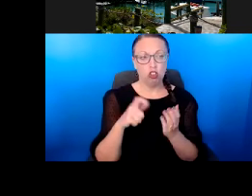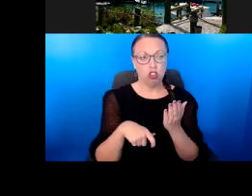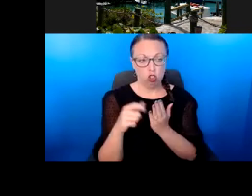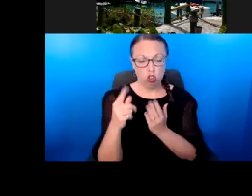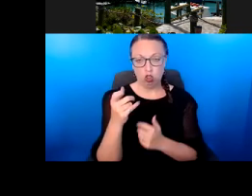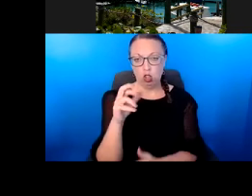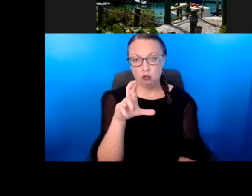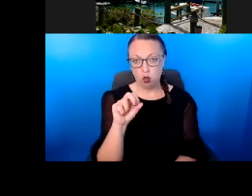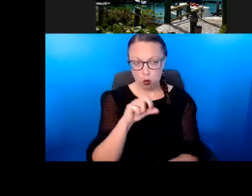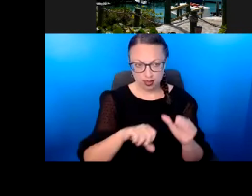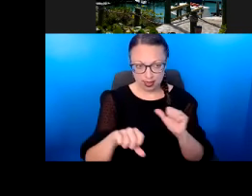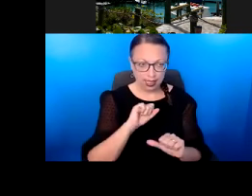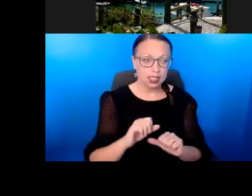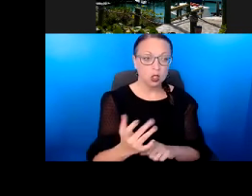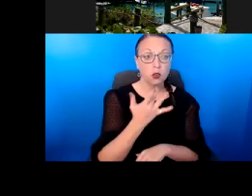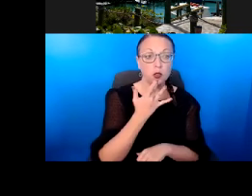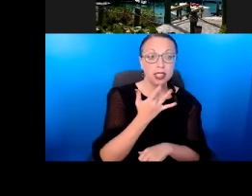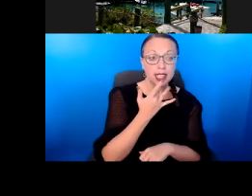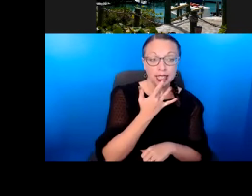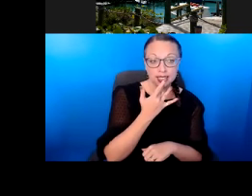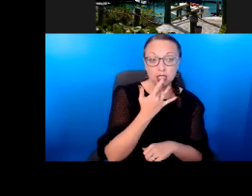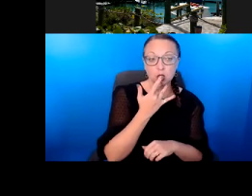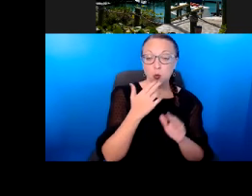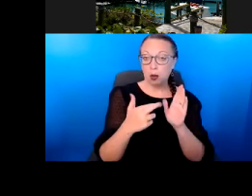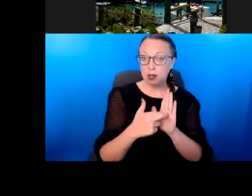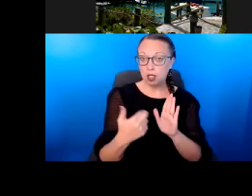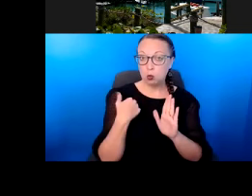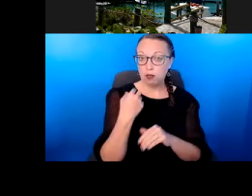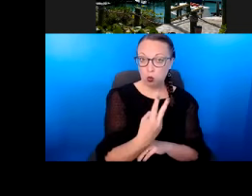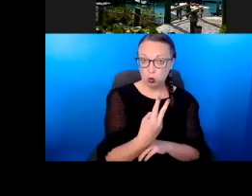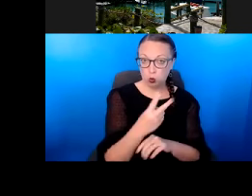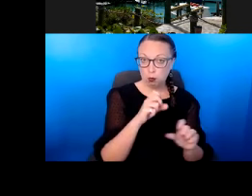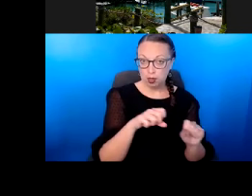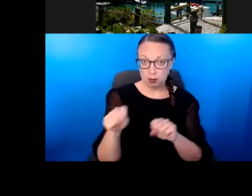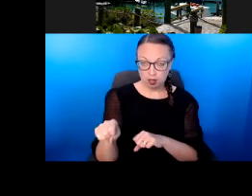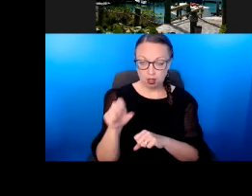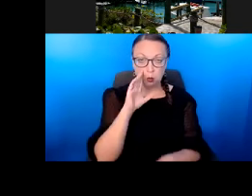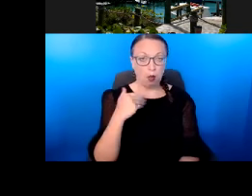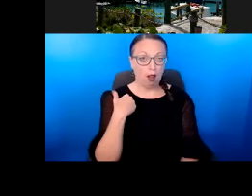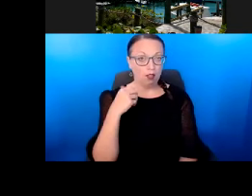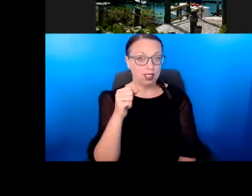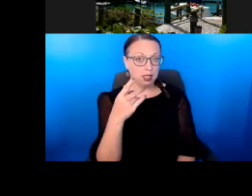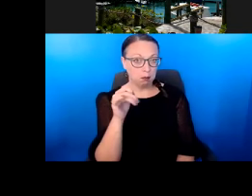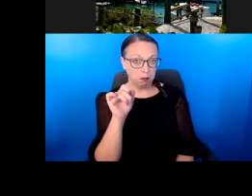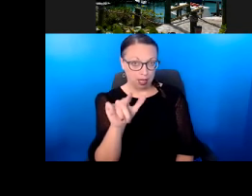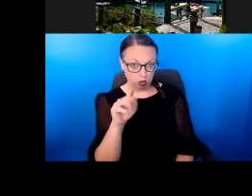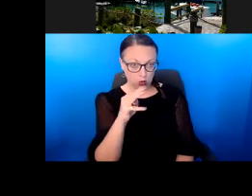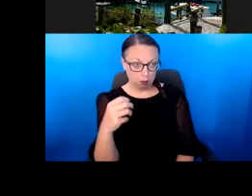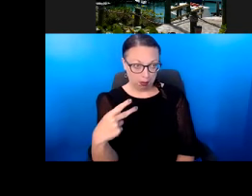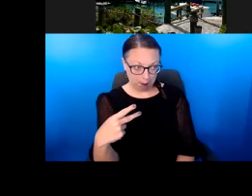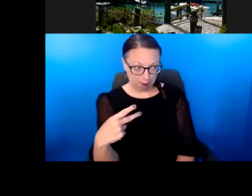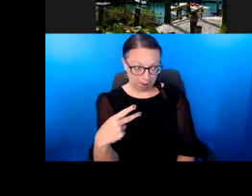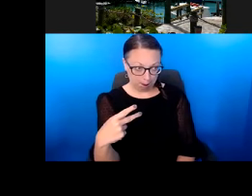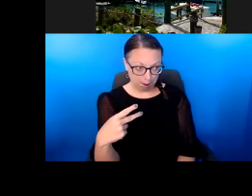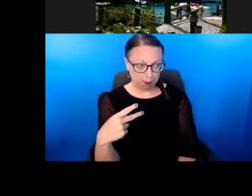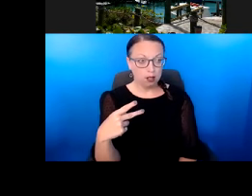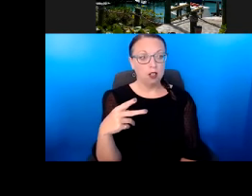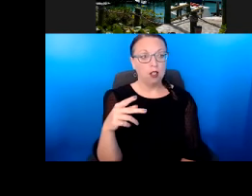when it comes to taste representation, we got two possibilities, right? You're going to have a spatial map, gustotopy, like retinotopy